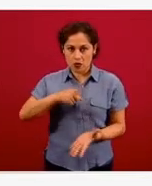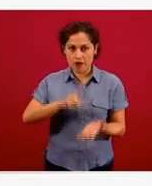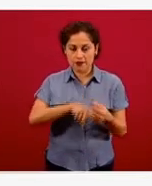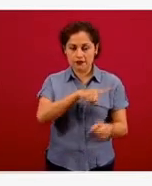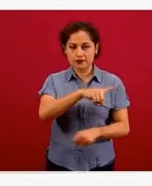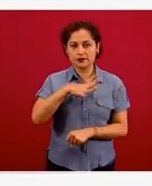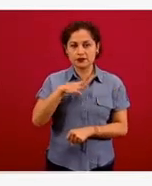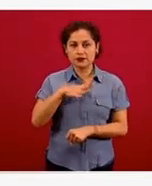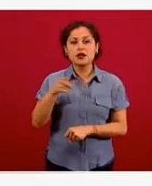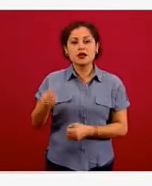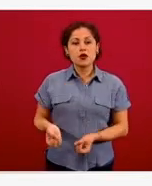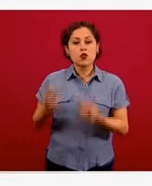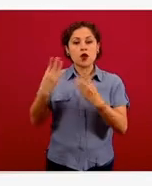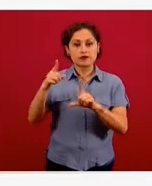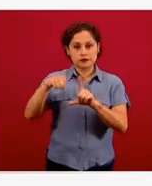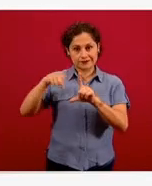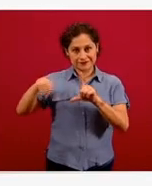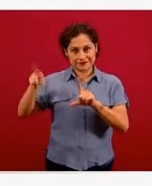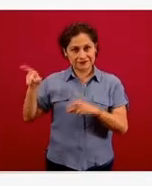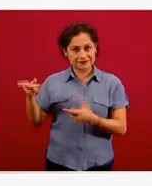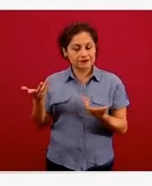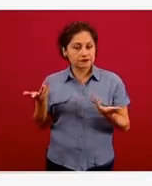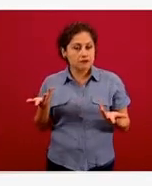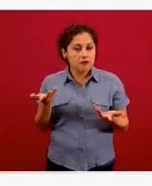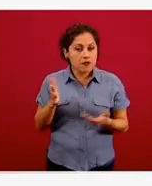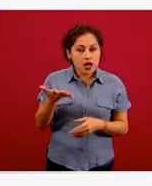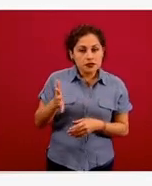are tested because they are considered suspect